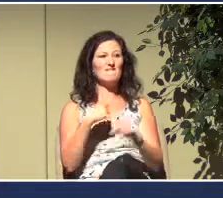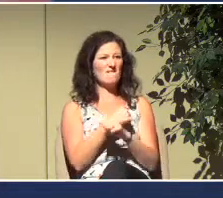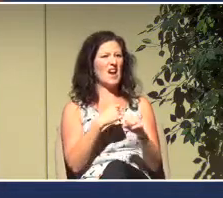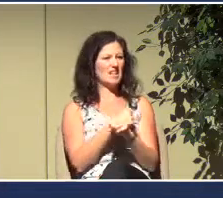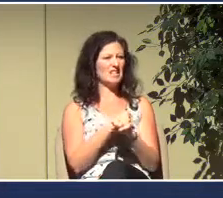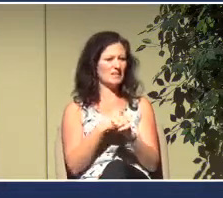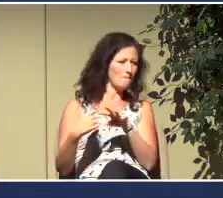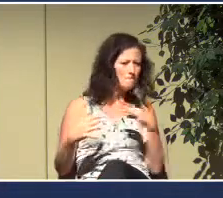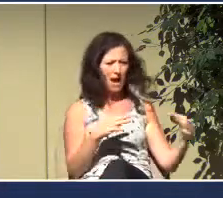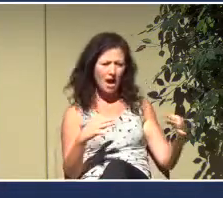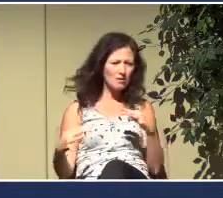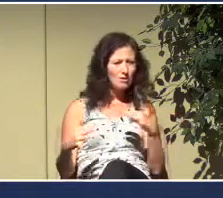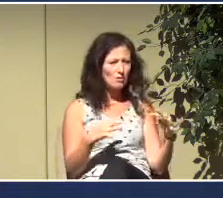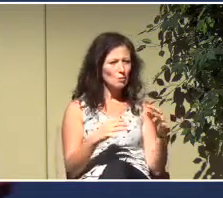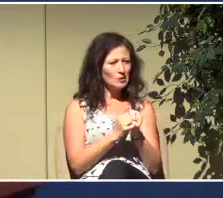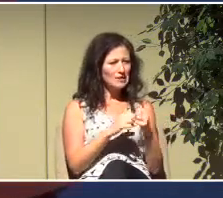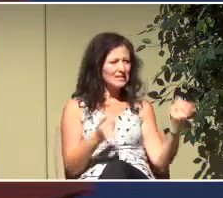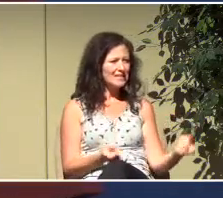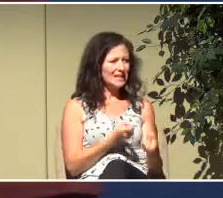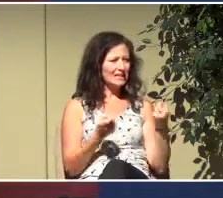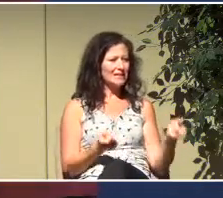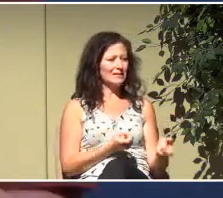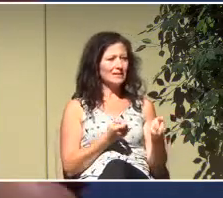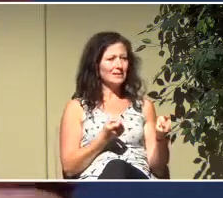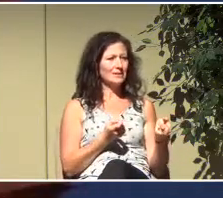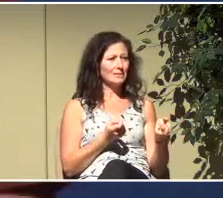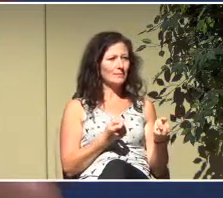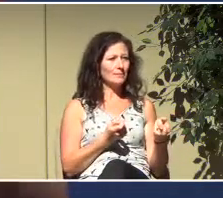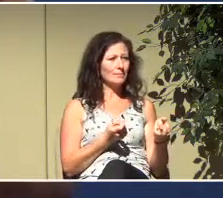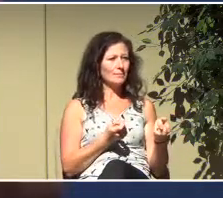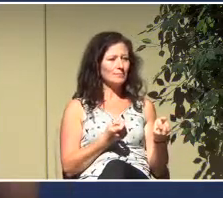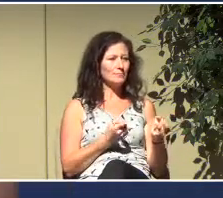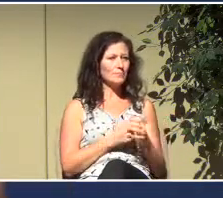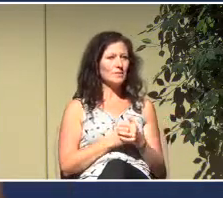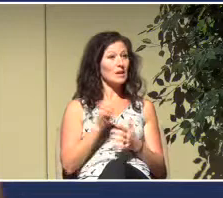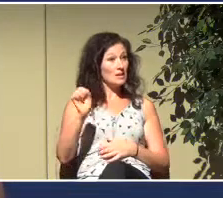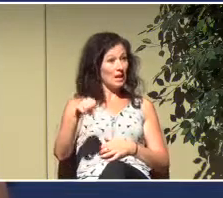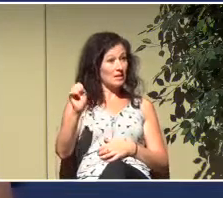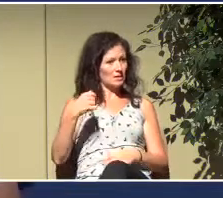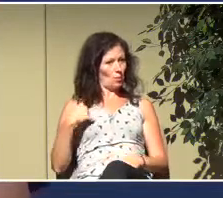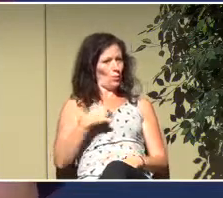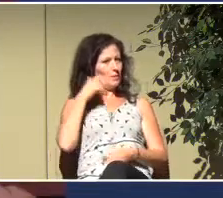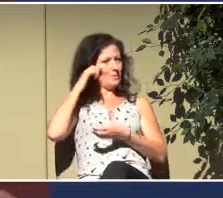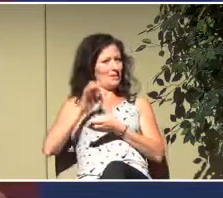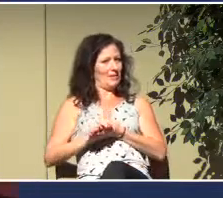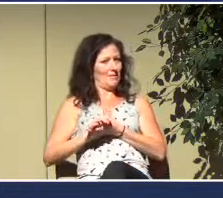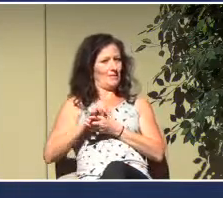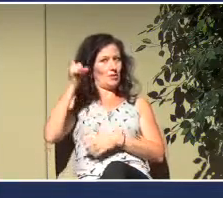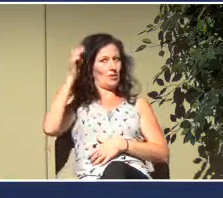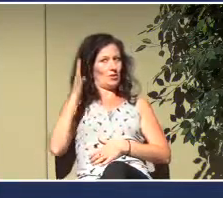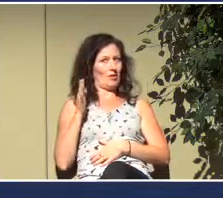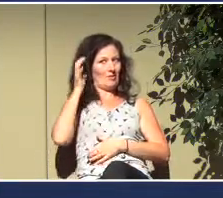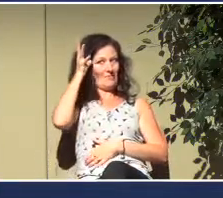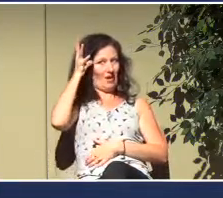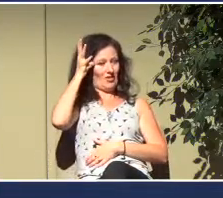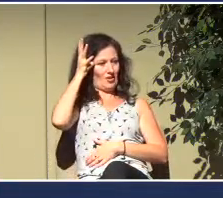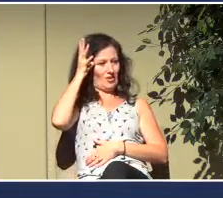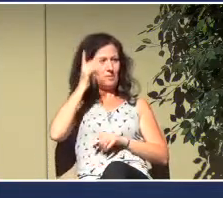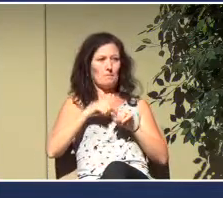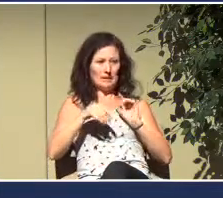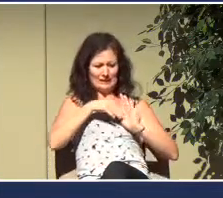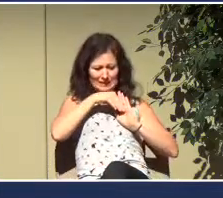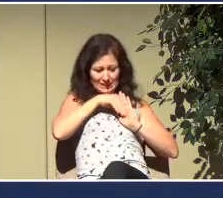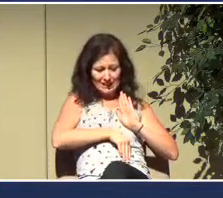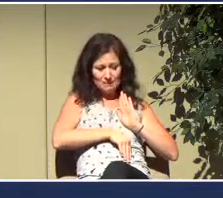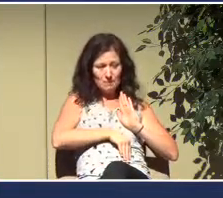comes down to our view of God. Yes, we believe that God is our Father. But deep down, really, in our